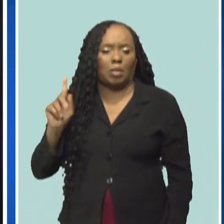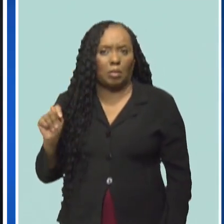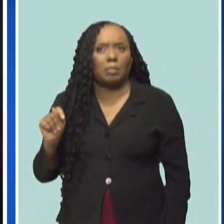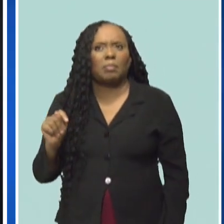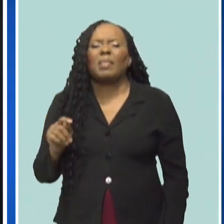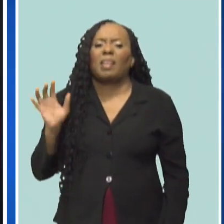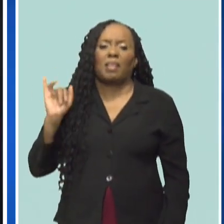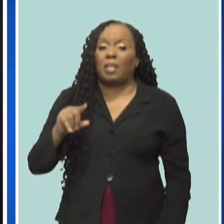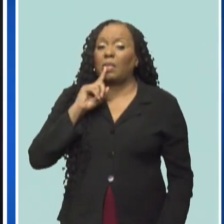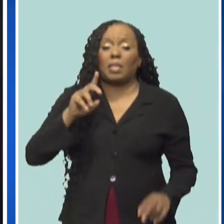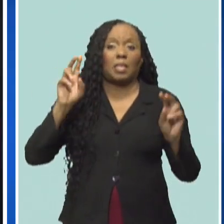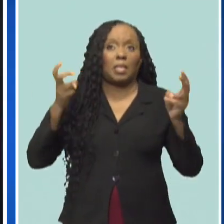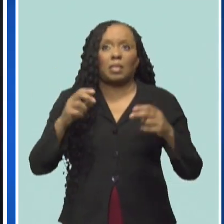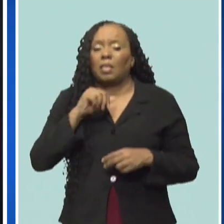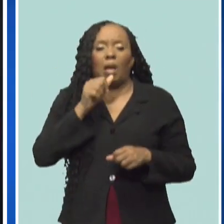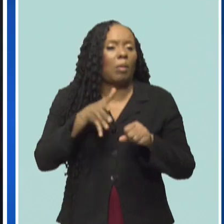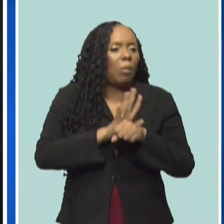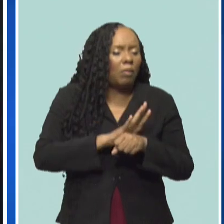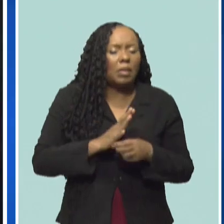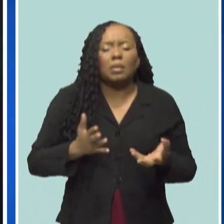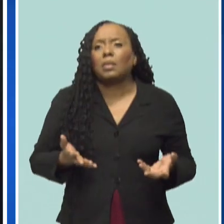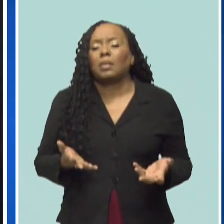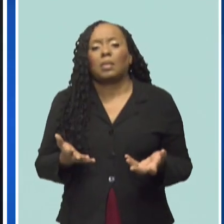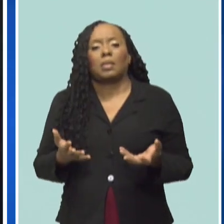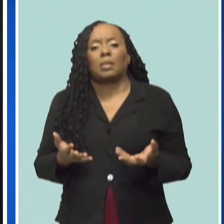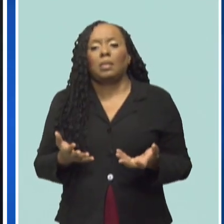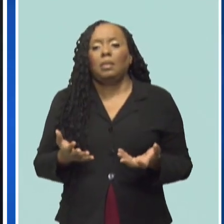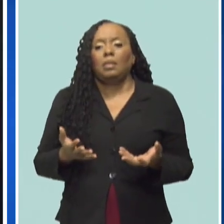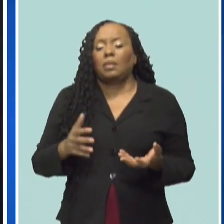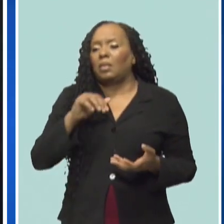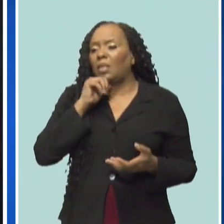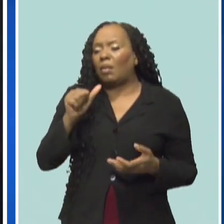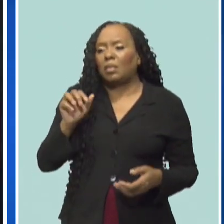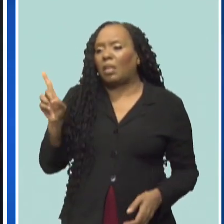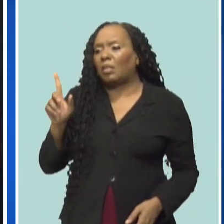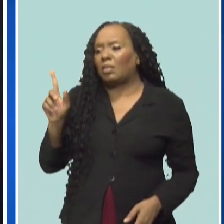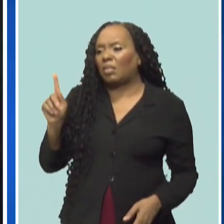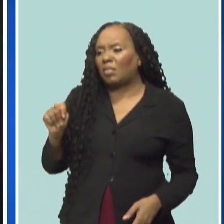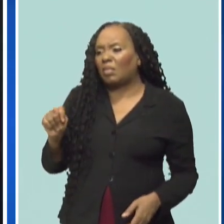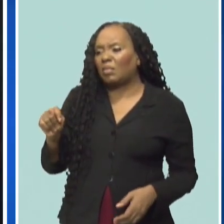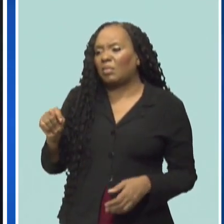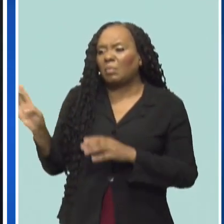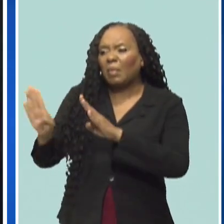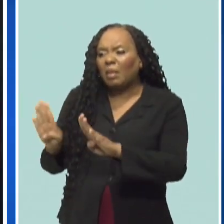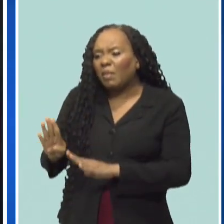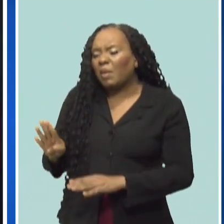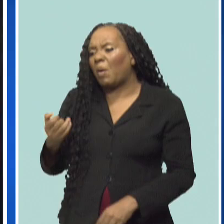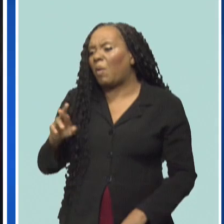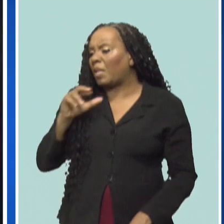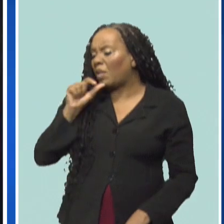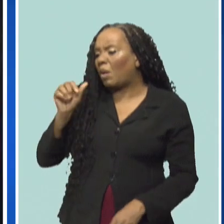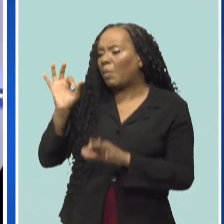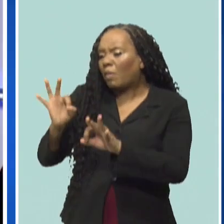mind. Not COVID, not the imperfections of Donald Trump, but the bread and butter realities that Americans are